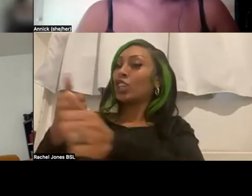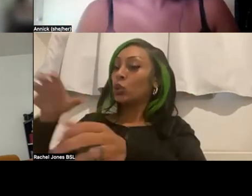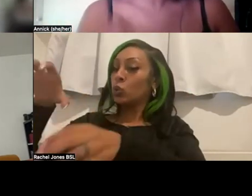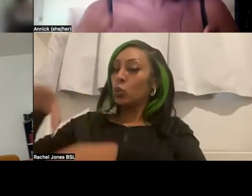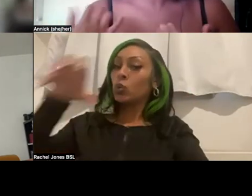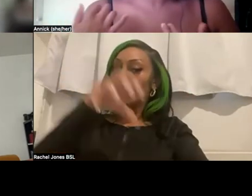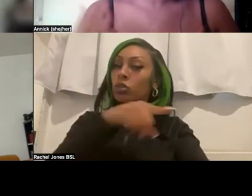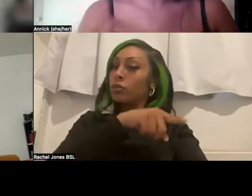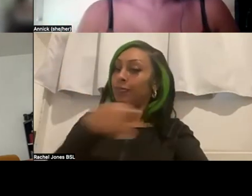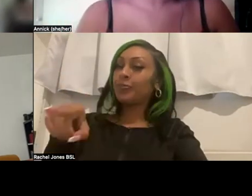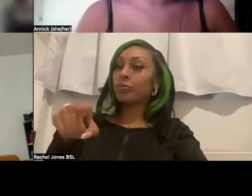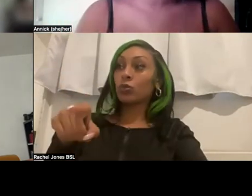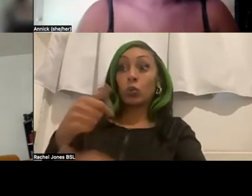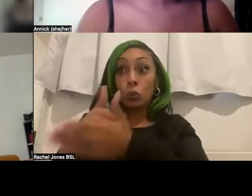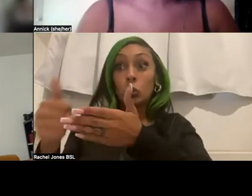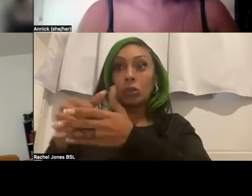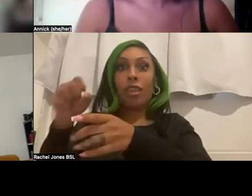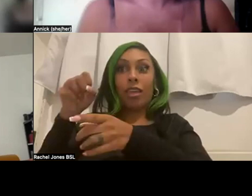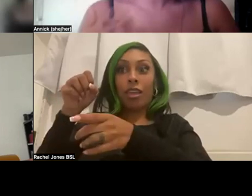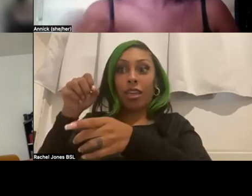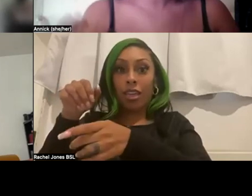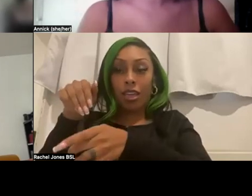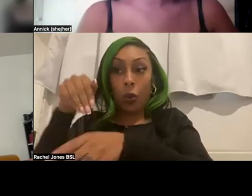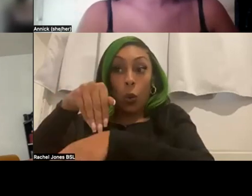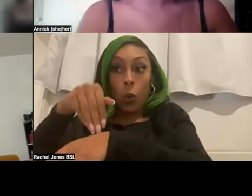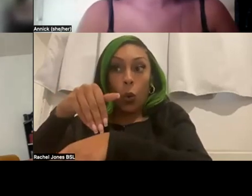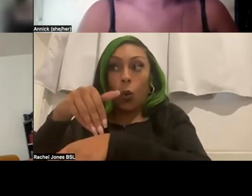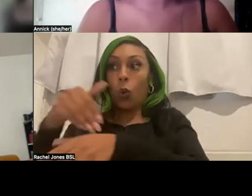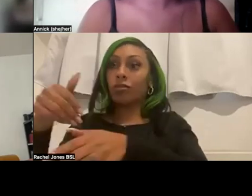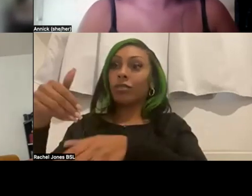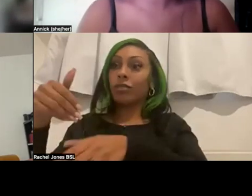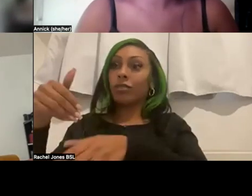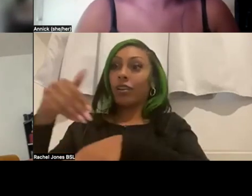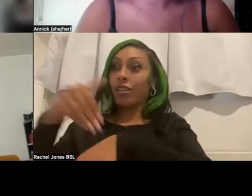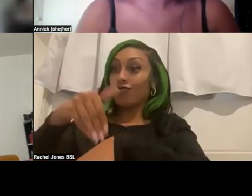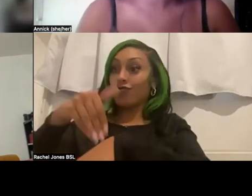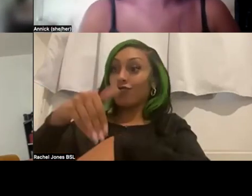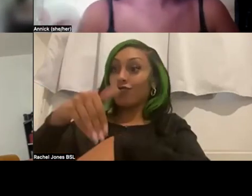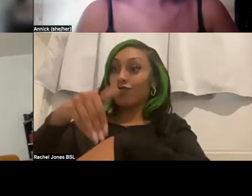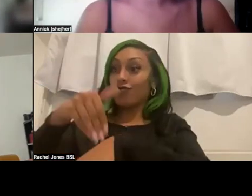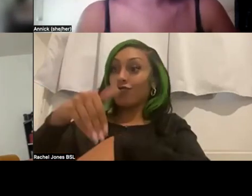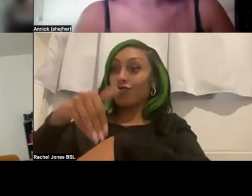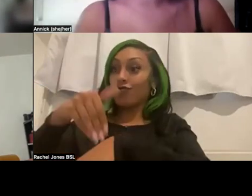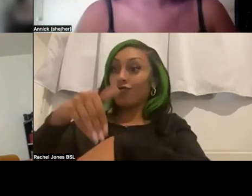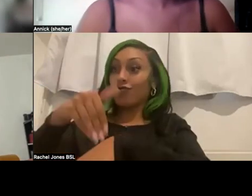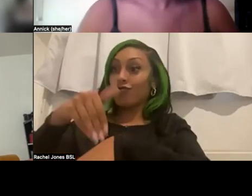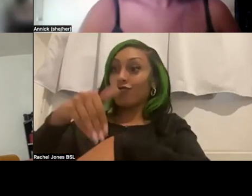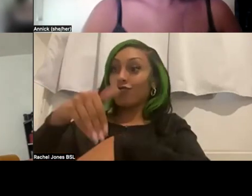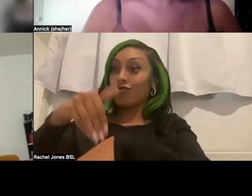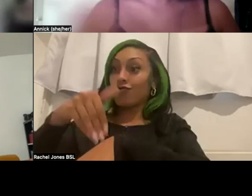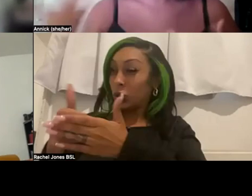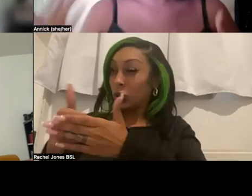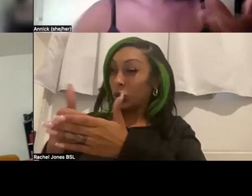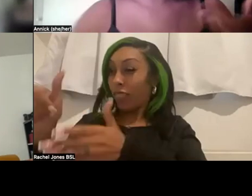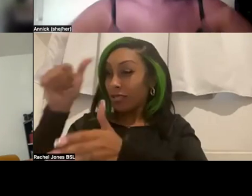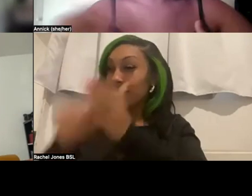the ones often inflicting the trauma. Why are they so interested in collecting data about the trauma that they're inflicting? So is